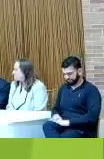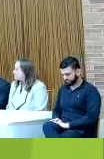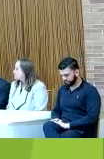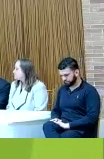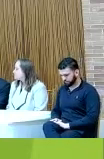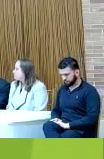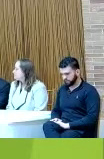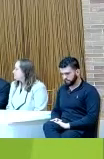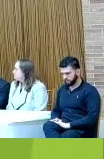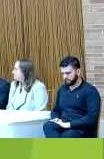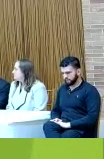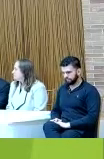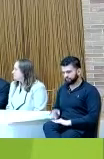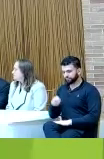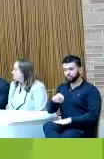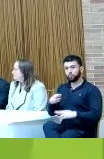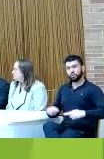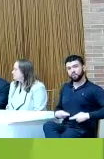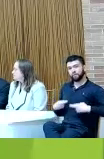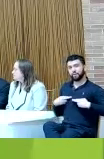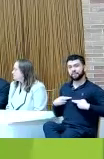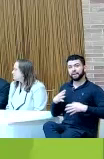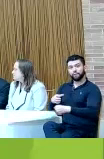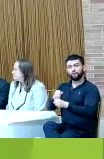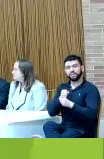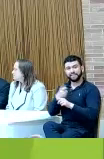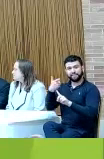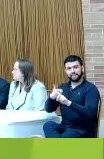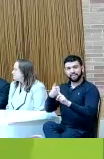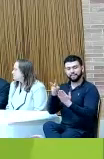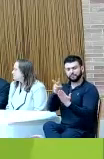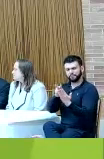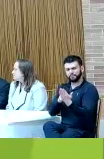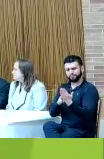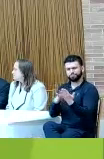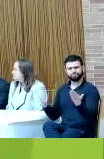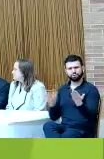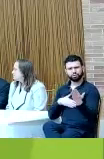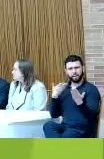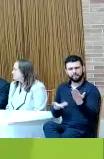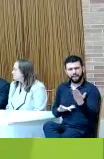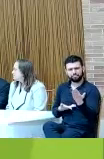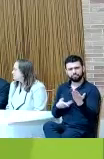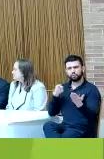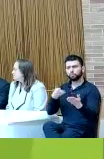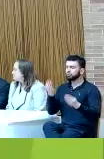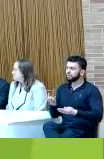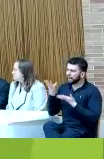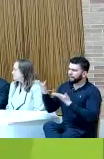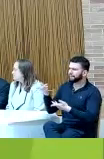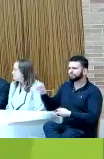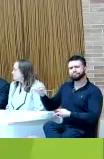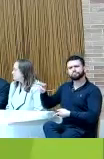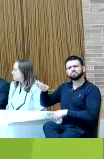um the complainant receives this lease and of course she's quite unhappy So she recommends certain revisions to the